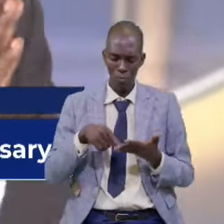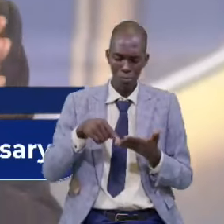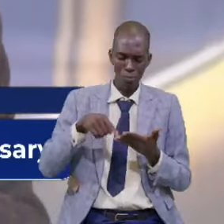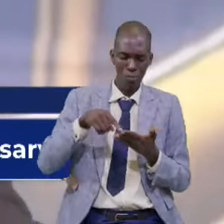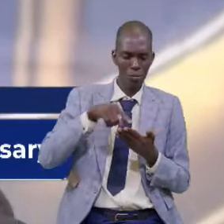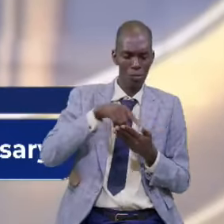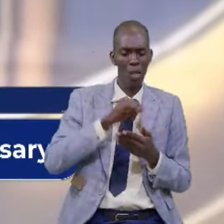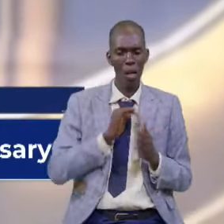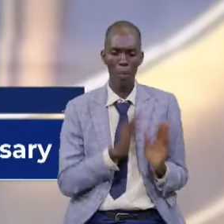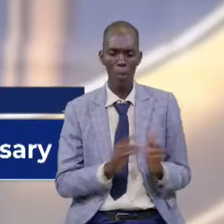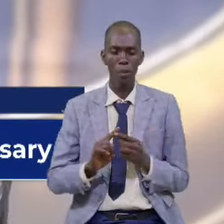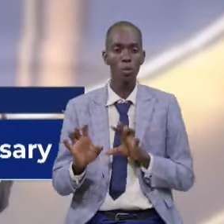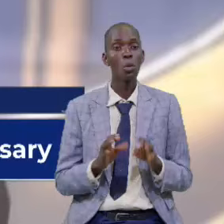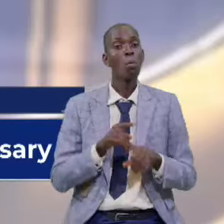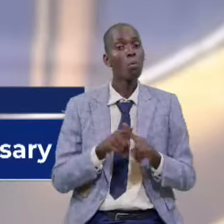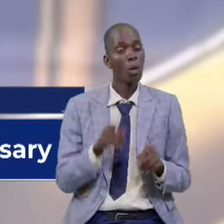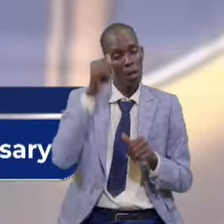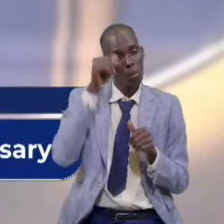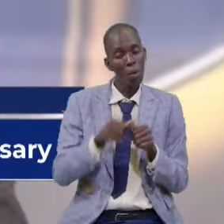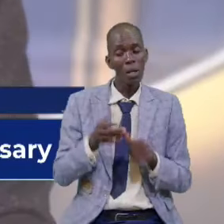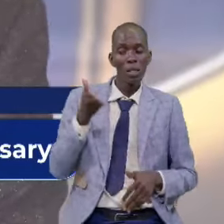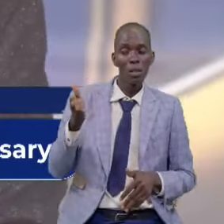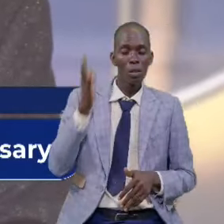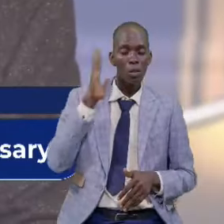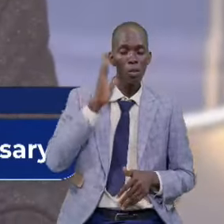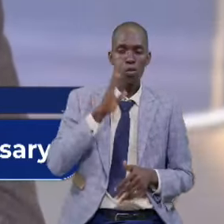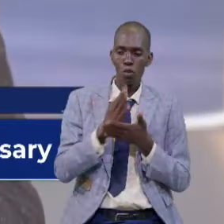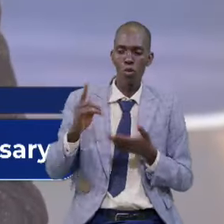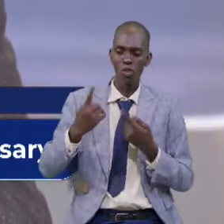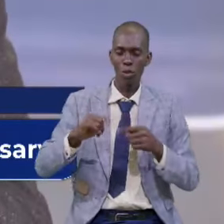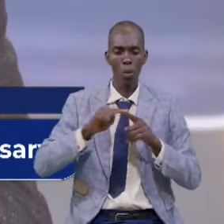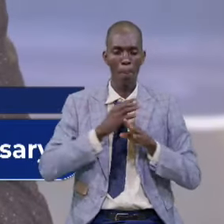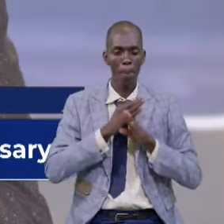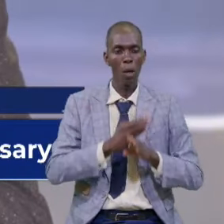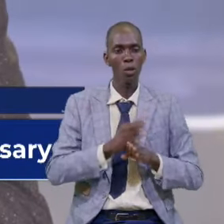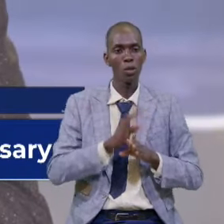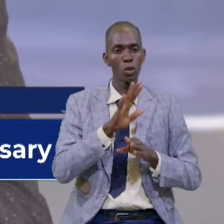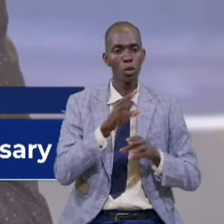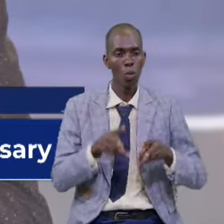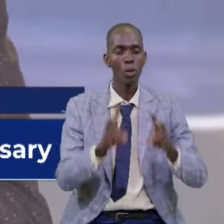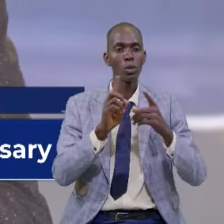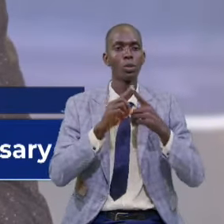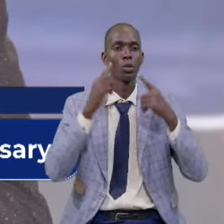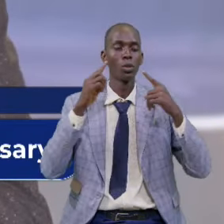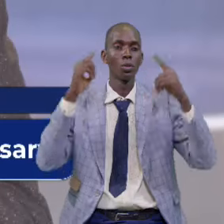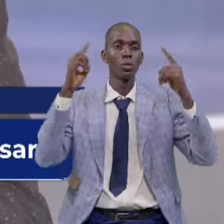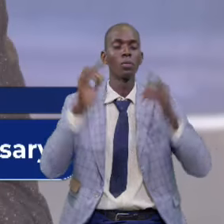is somebody there waiting to block your way. But you will